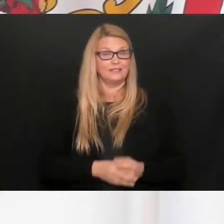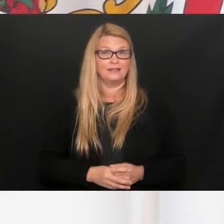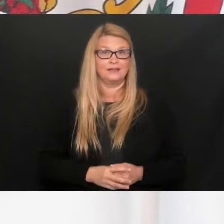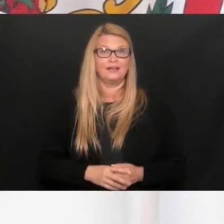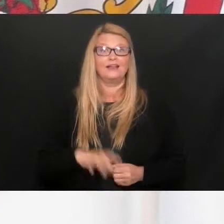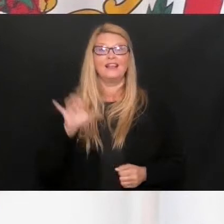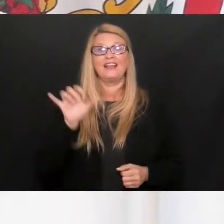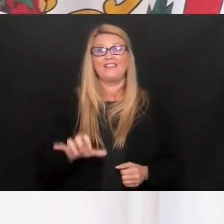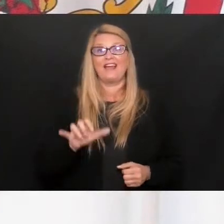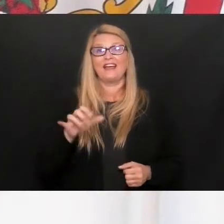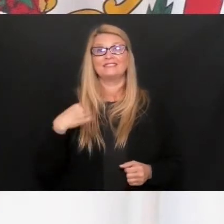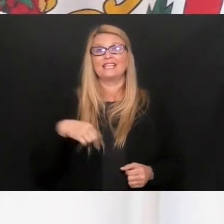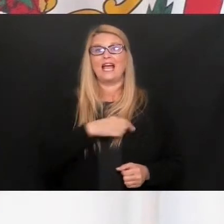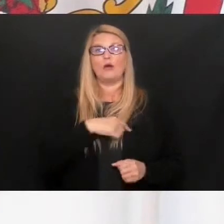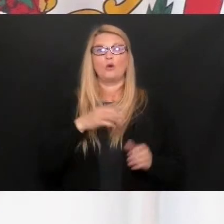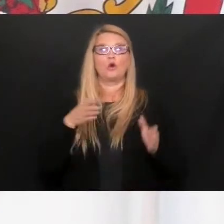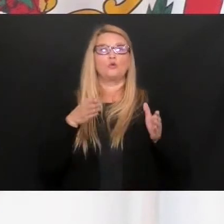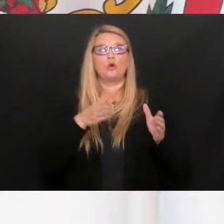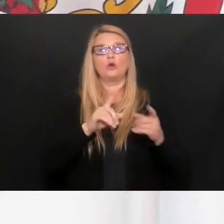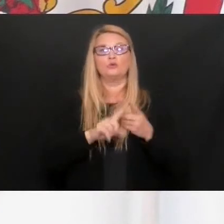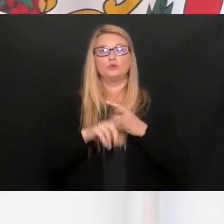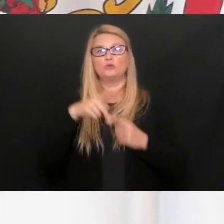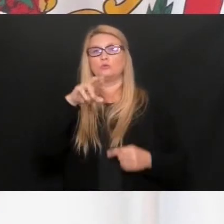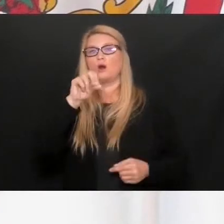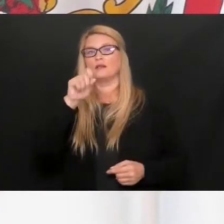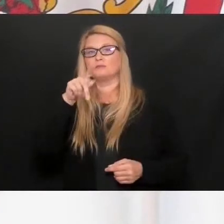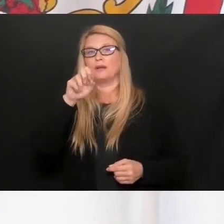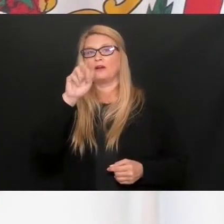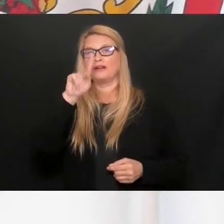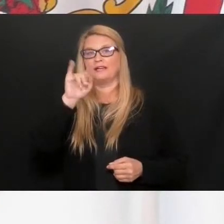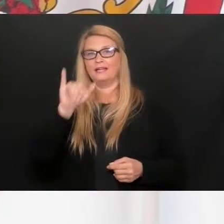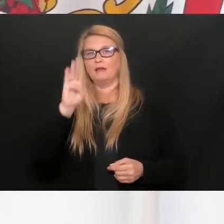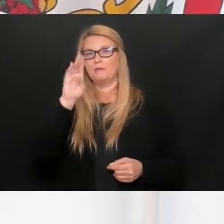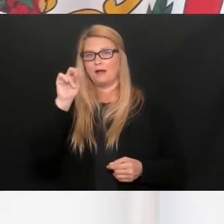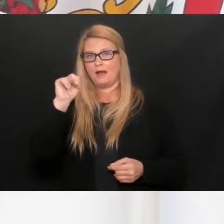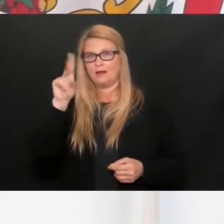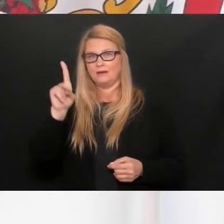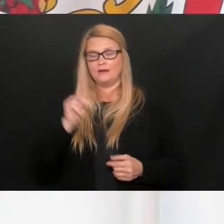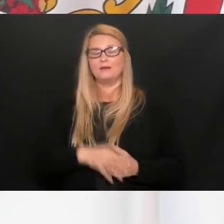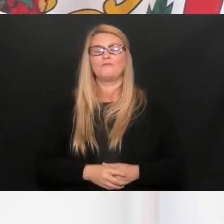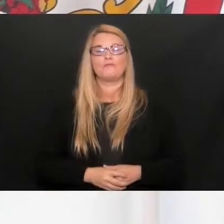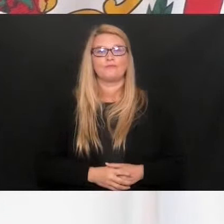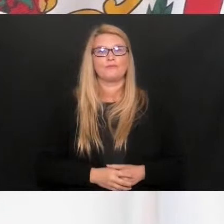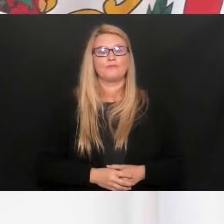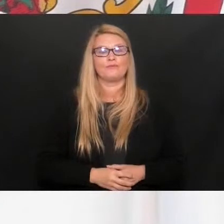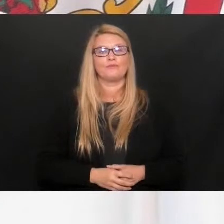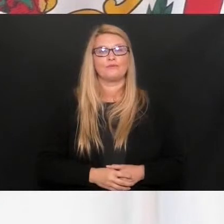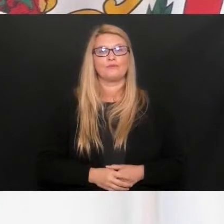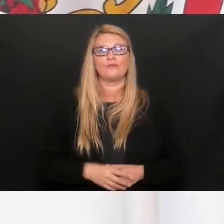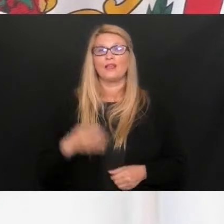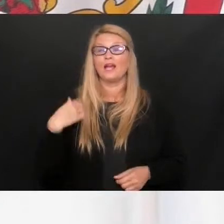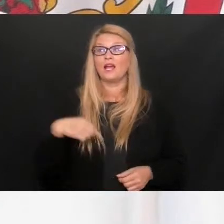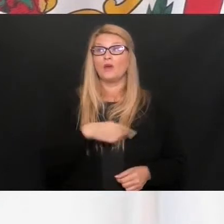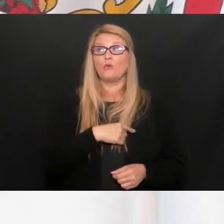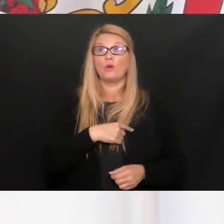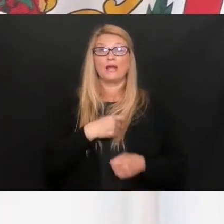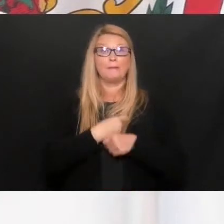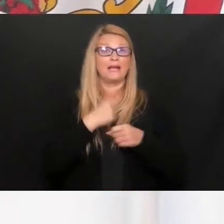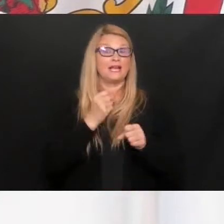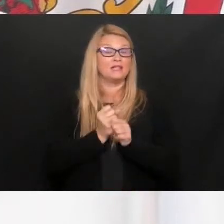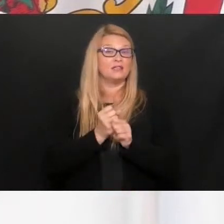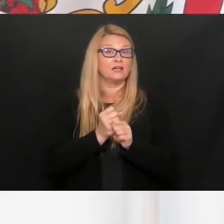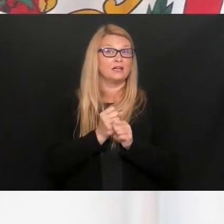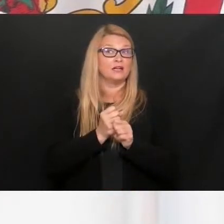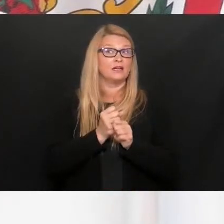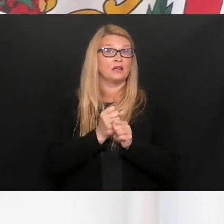our Roads to Prosperity bonds. And the last go round, we generated a premium